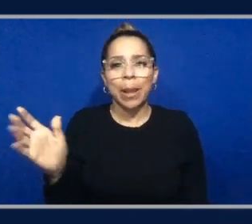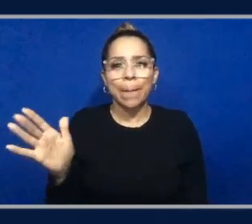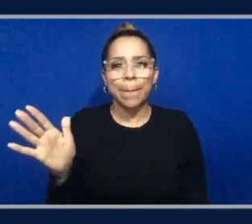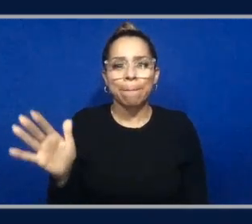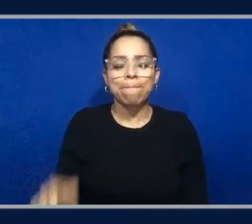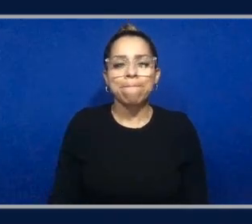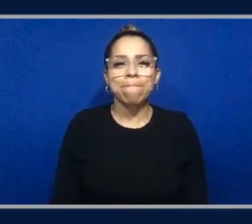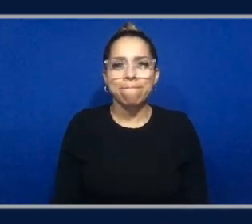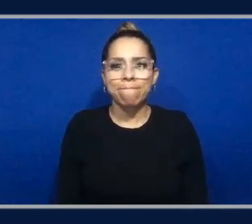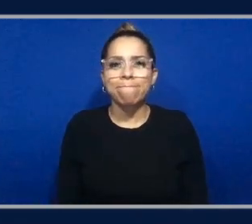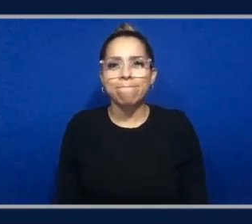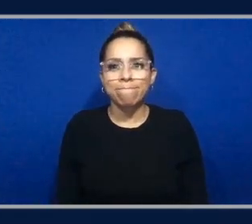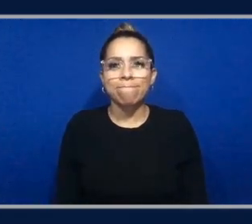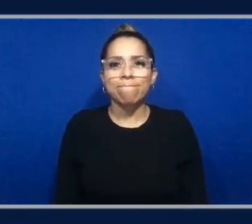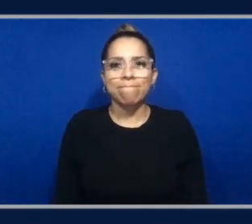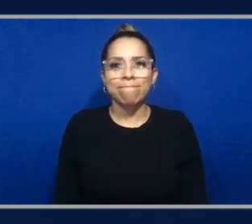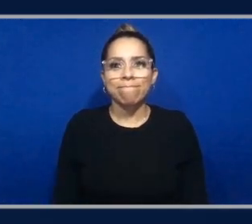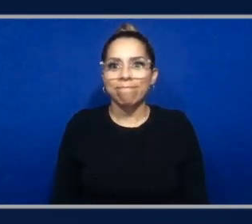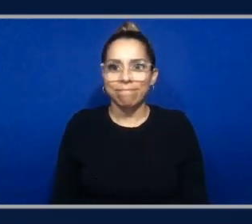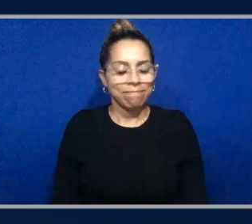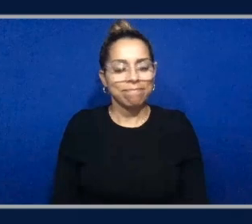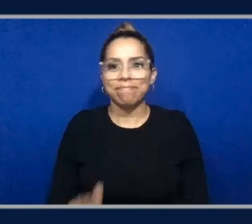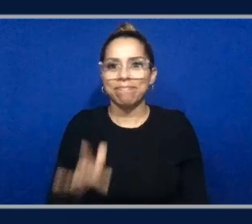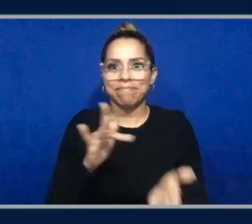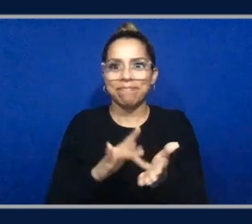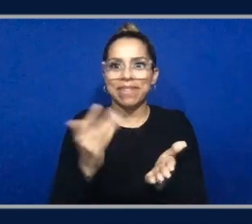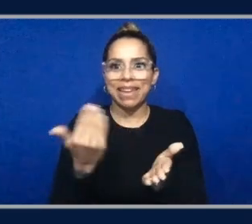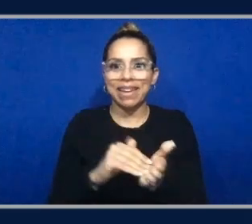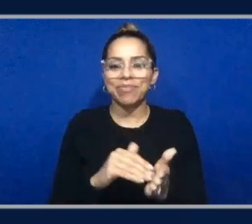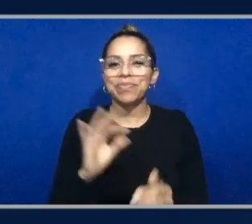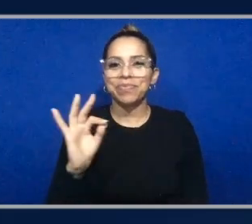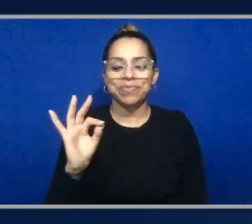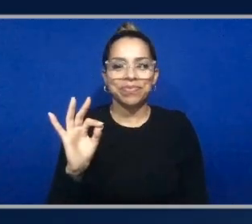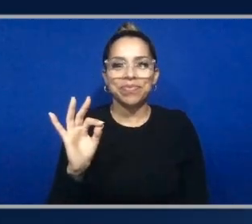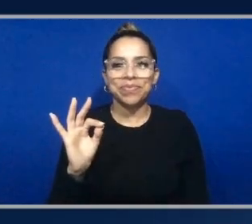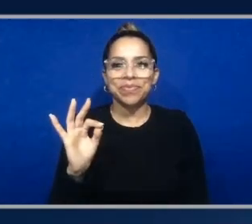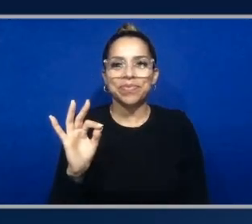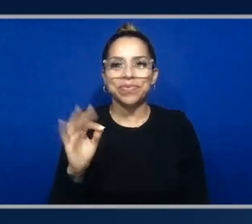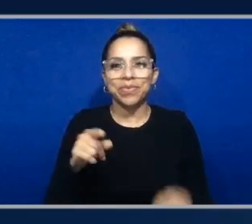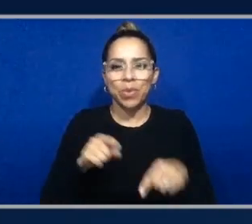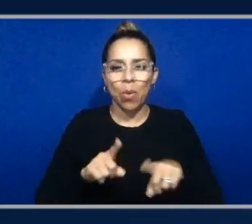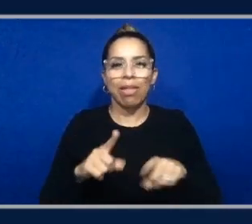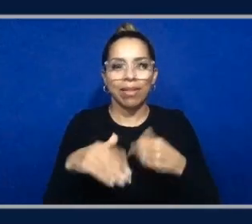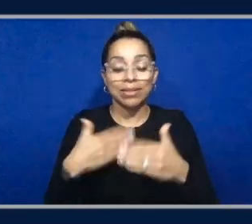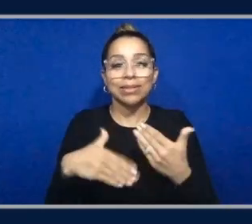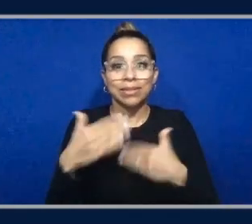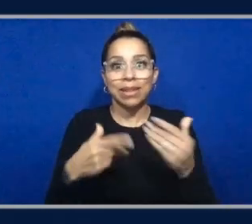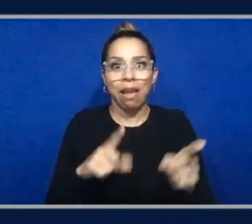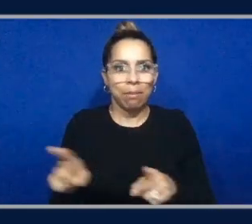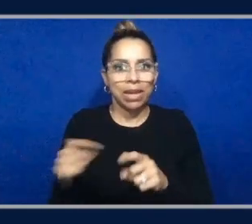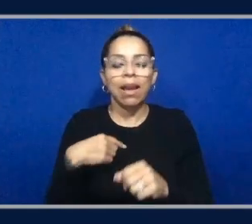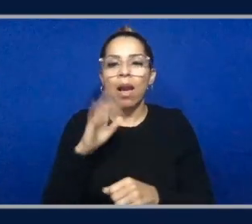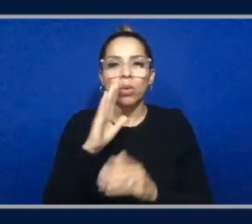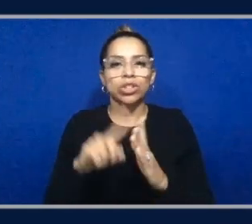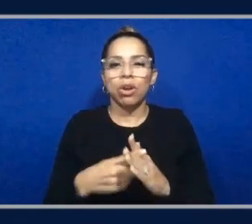to go ahead and kick that off again. All right. So meanwhile, while that's happening, I'm going to start another